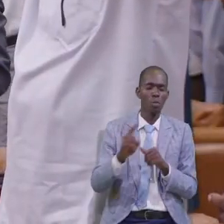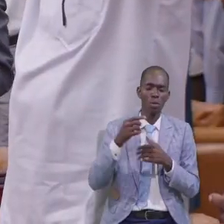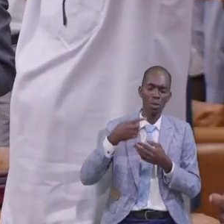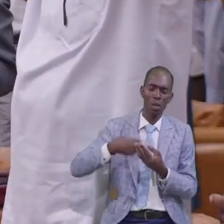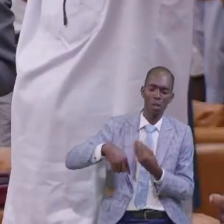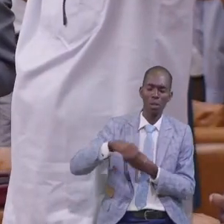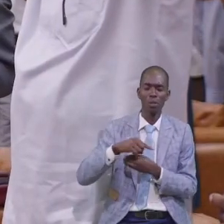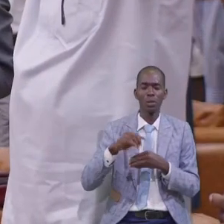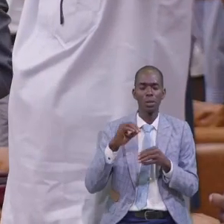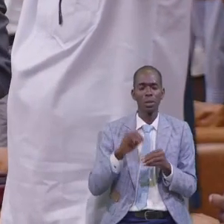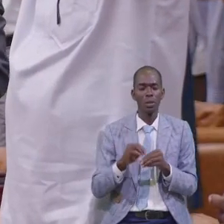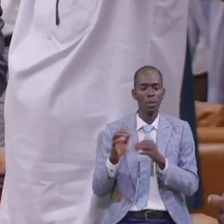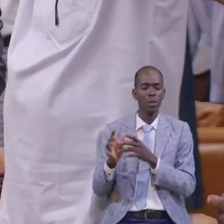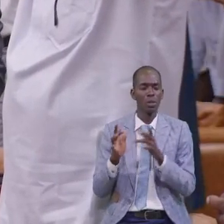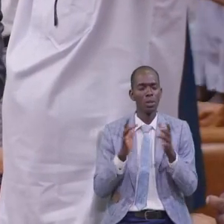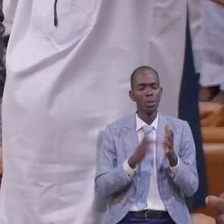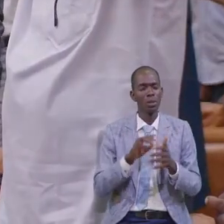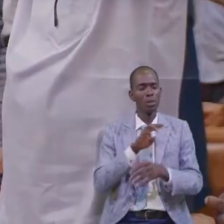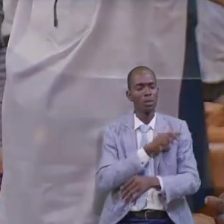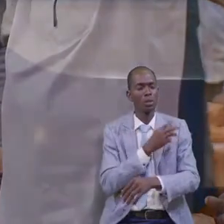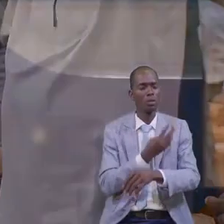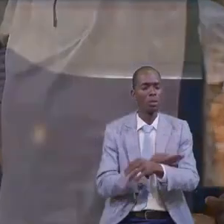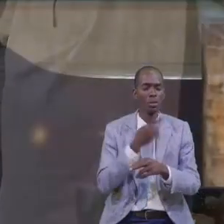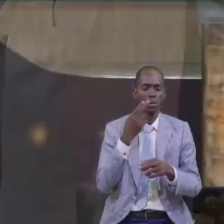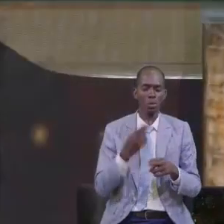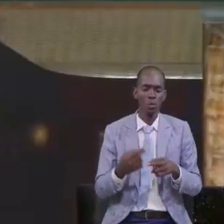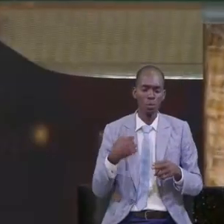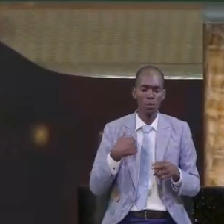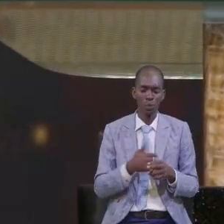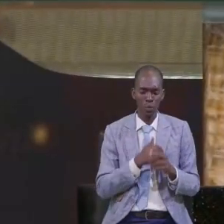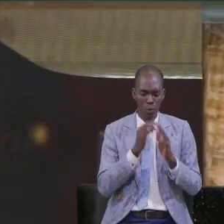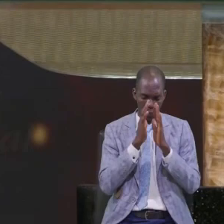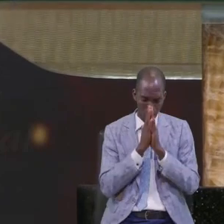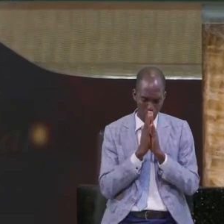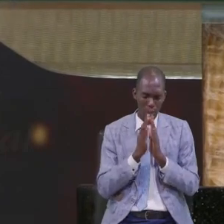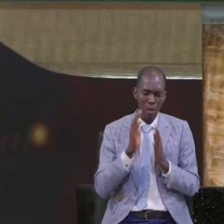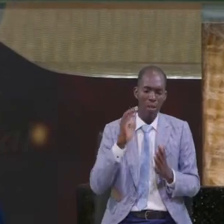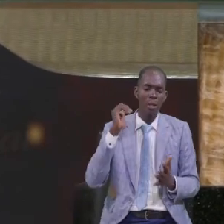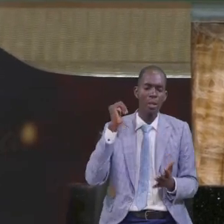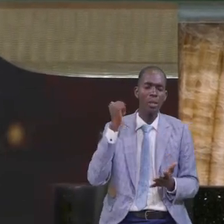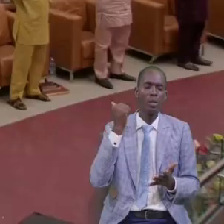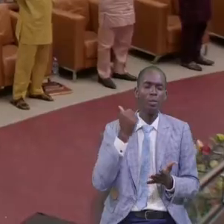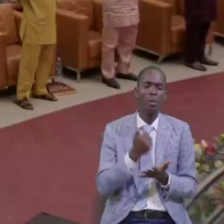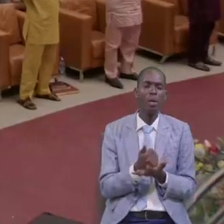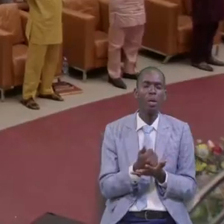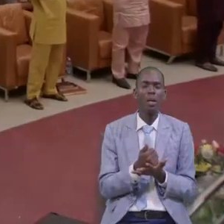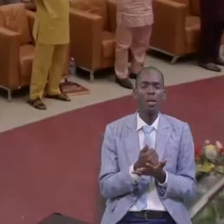In Jesus' mighty name we pray. Amen.